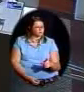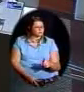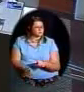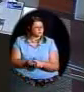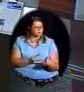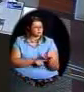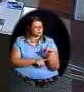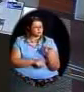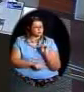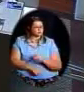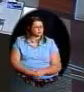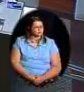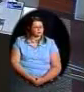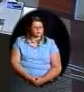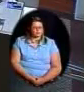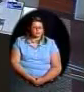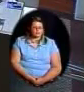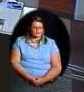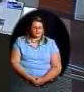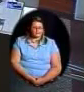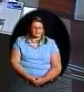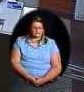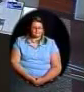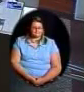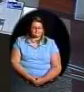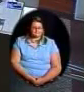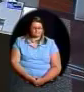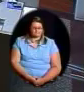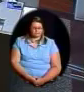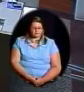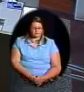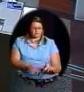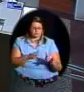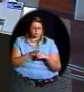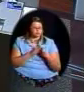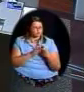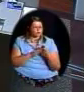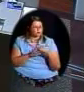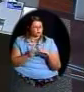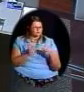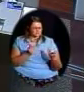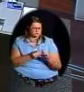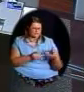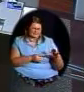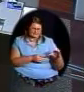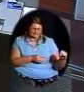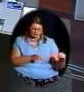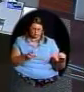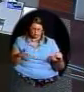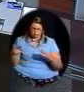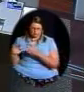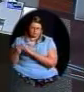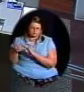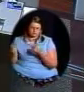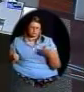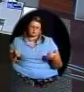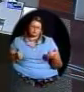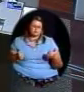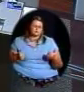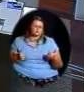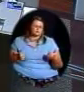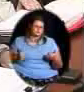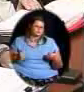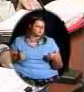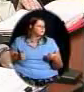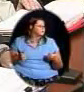I'm sorry. I apologize. The initiator of that benefit district, is that the county or the city? The